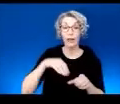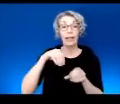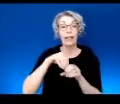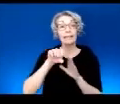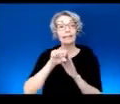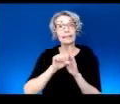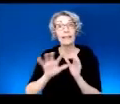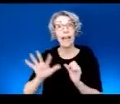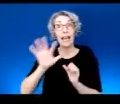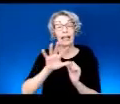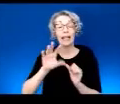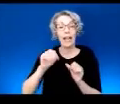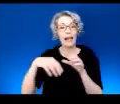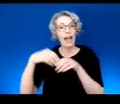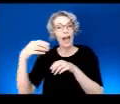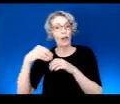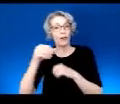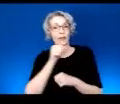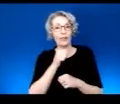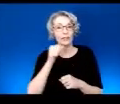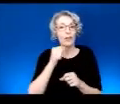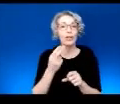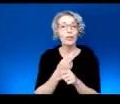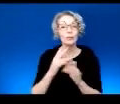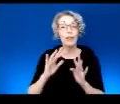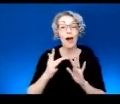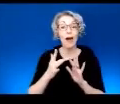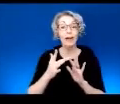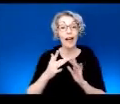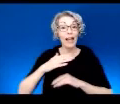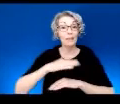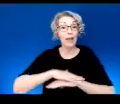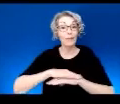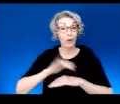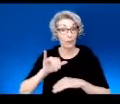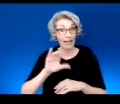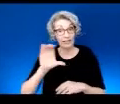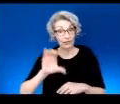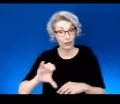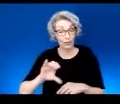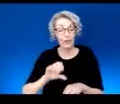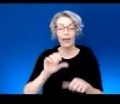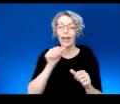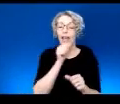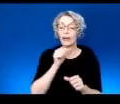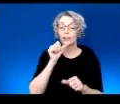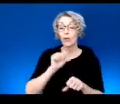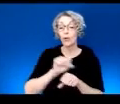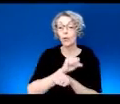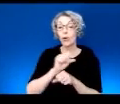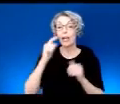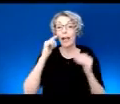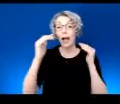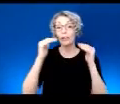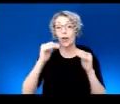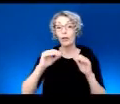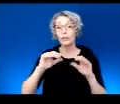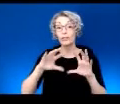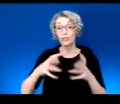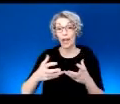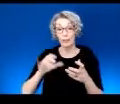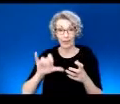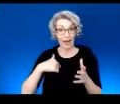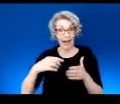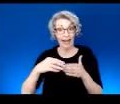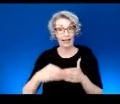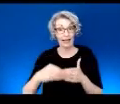beyond using online platforms like Zoom, the Arizona Working Adult Chapter that I currently lead builds connections